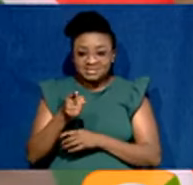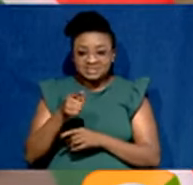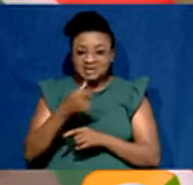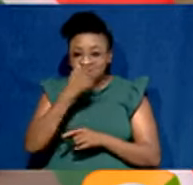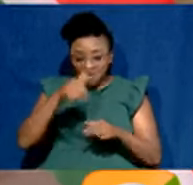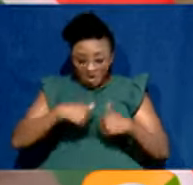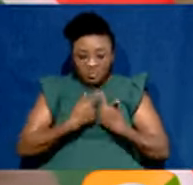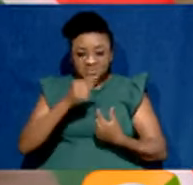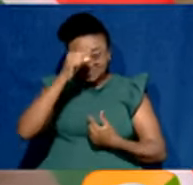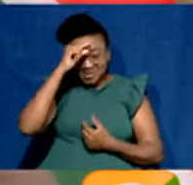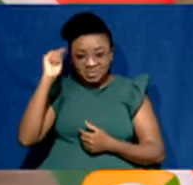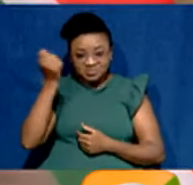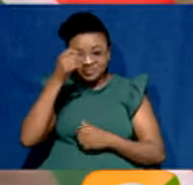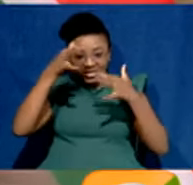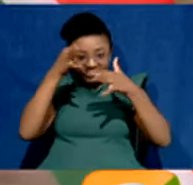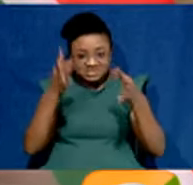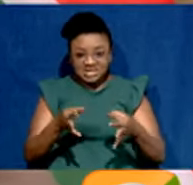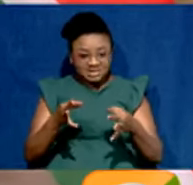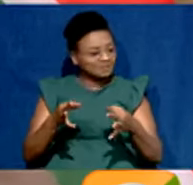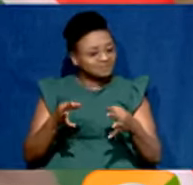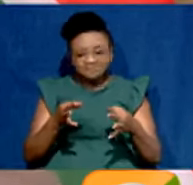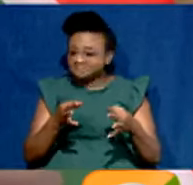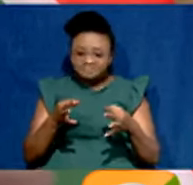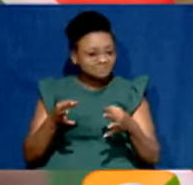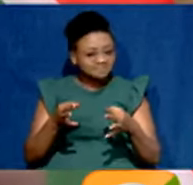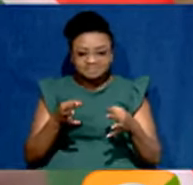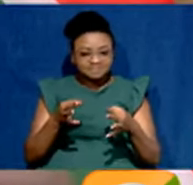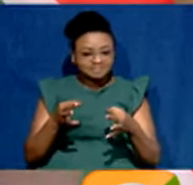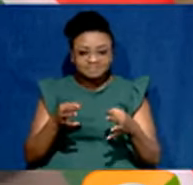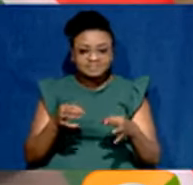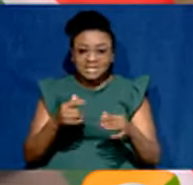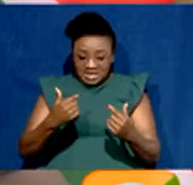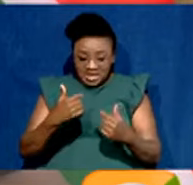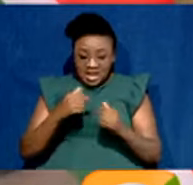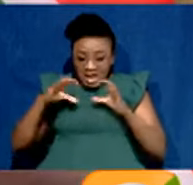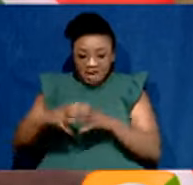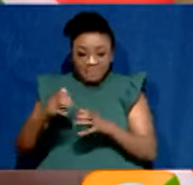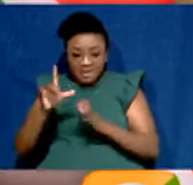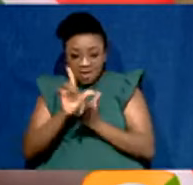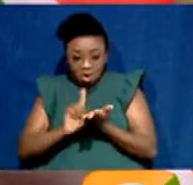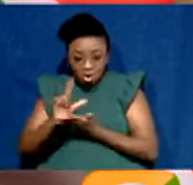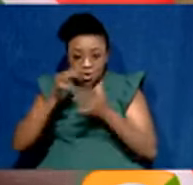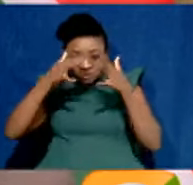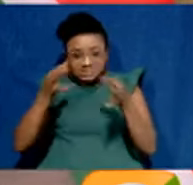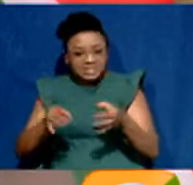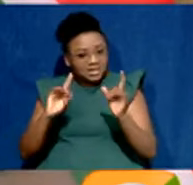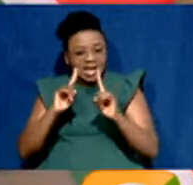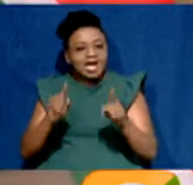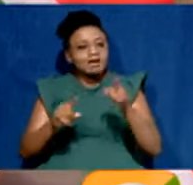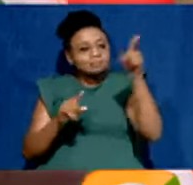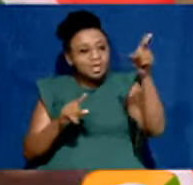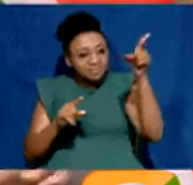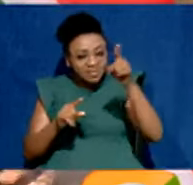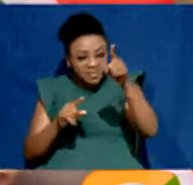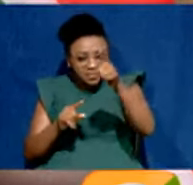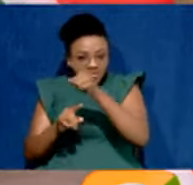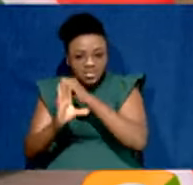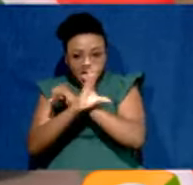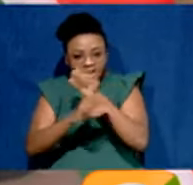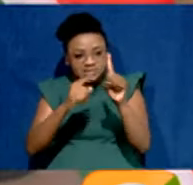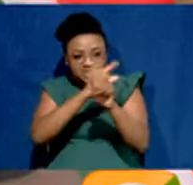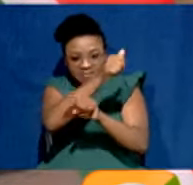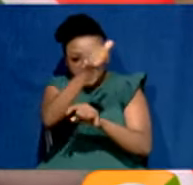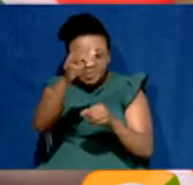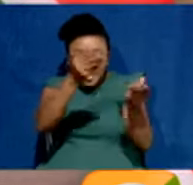by the government of Kenya. It is not determined by any company. It is determined by the producers. That is why